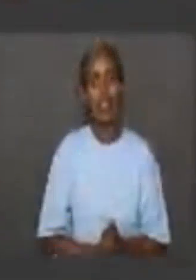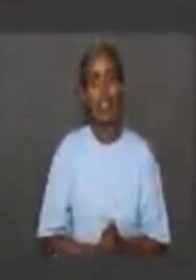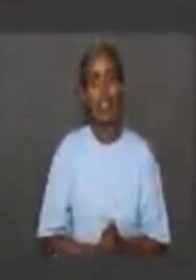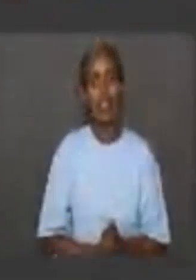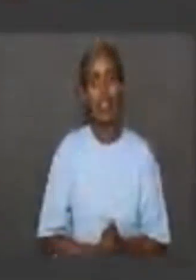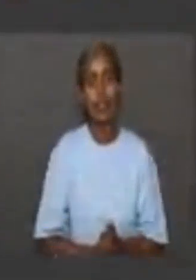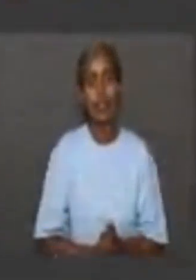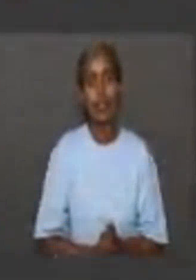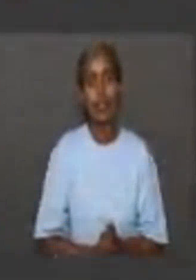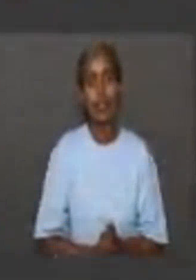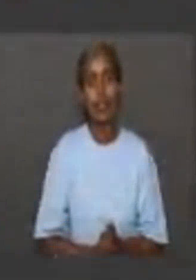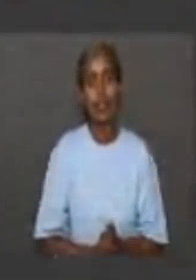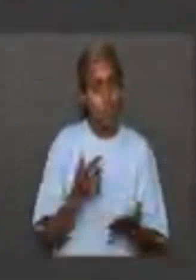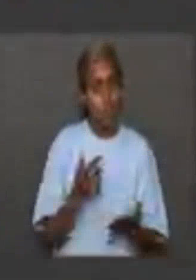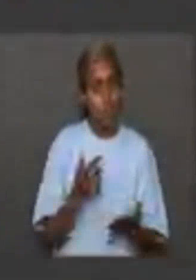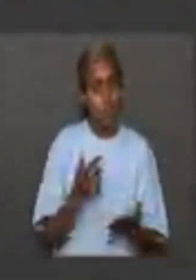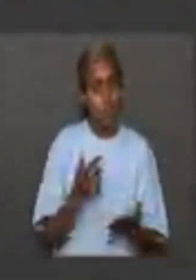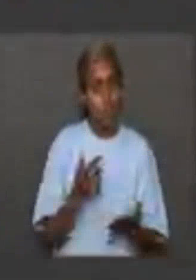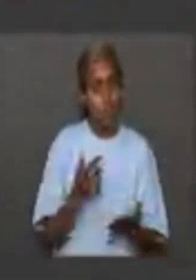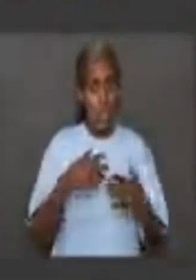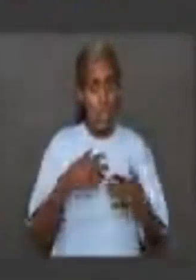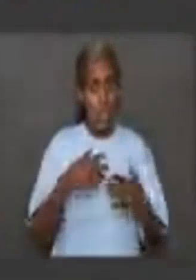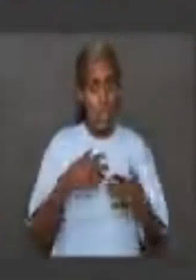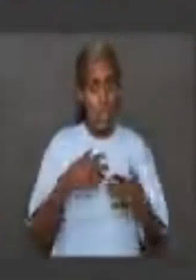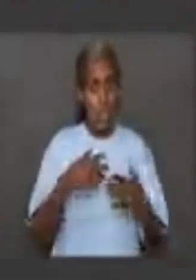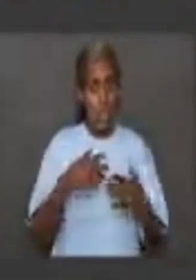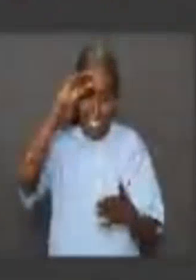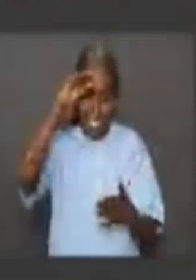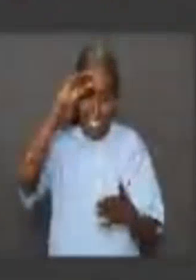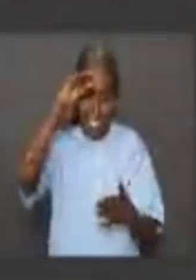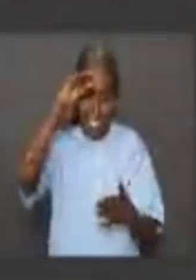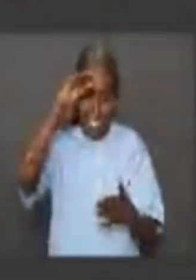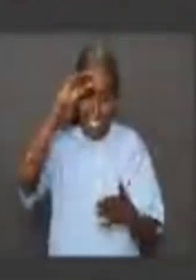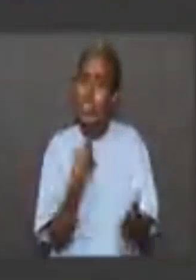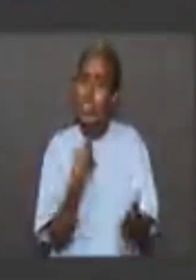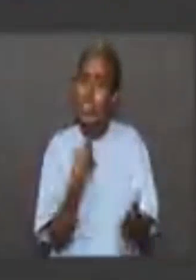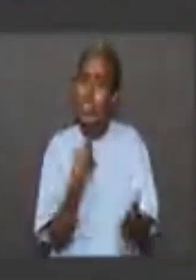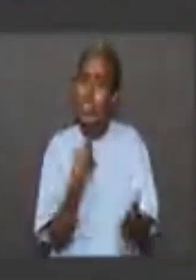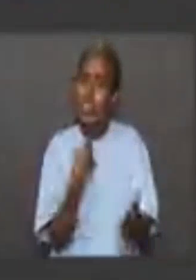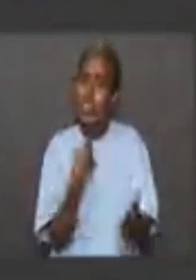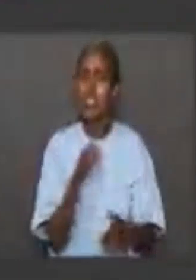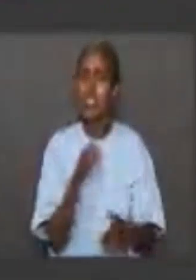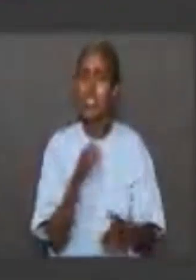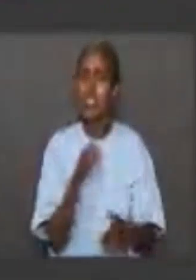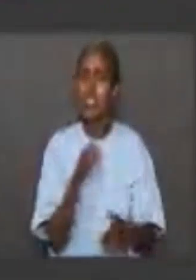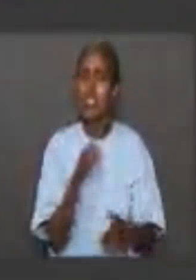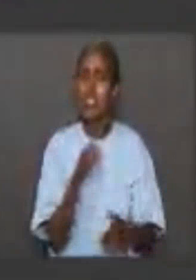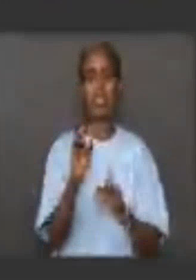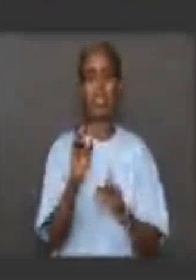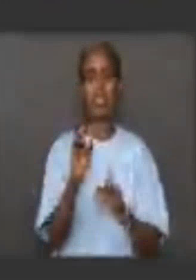Applying what you have learned so far in this unit, see if you can find its zeros.